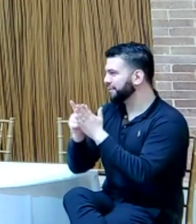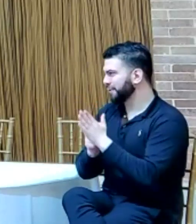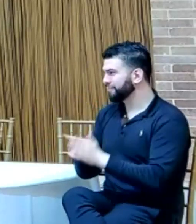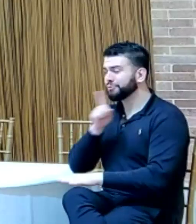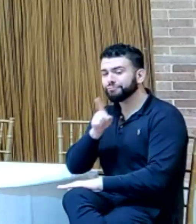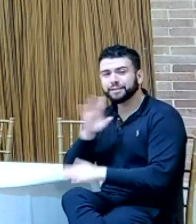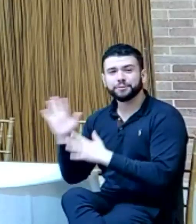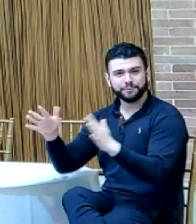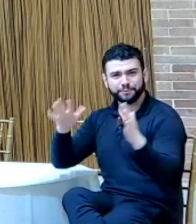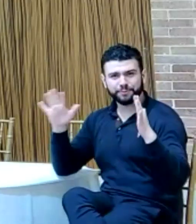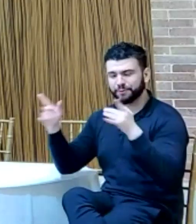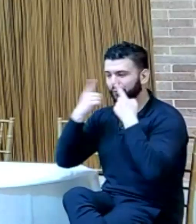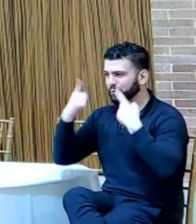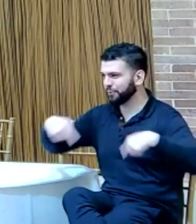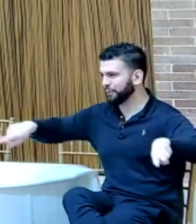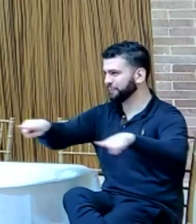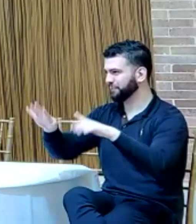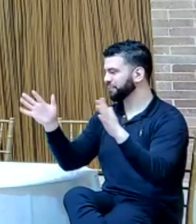hand for that